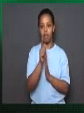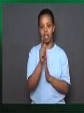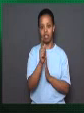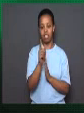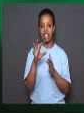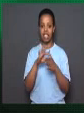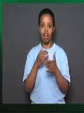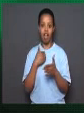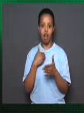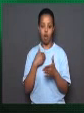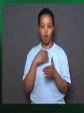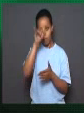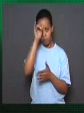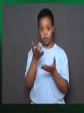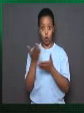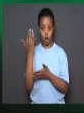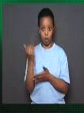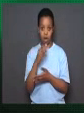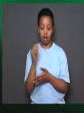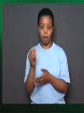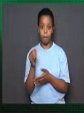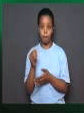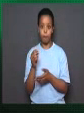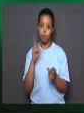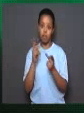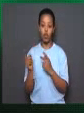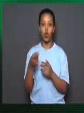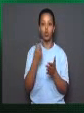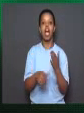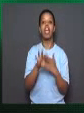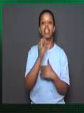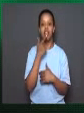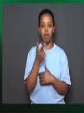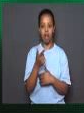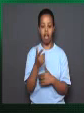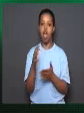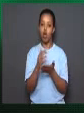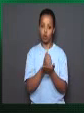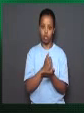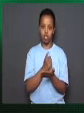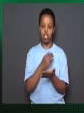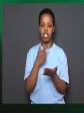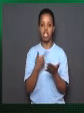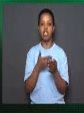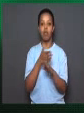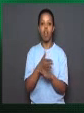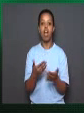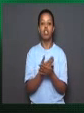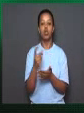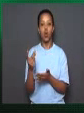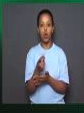Assuming he succeeded, at first he would only have a few cattle of the new